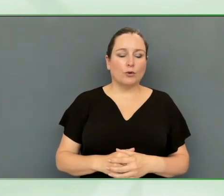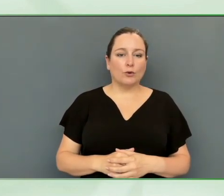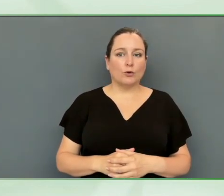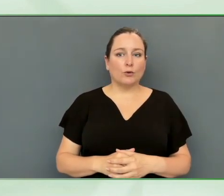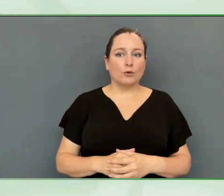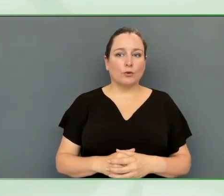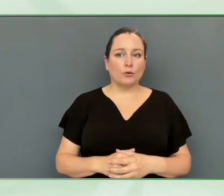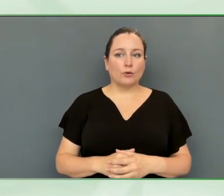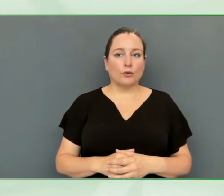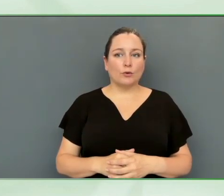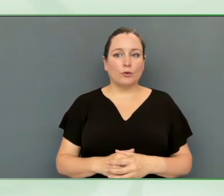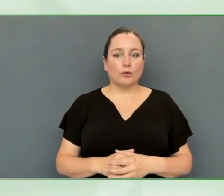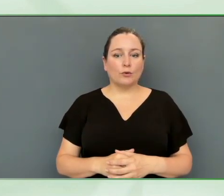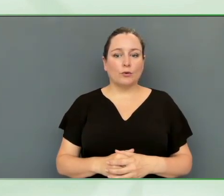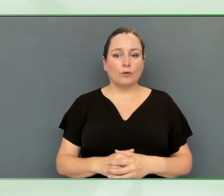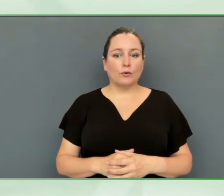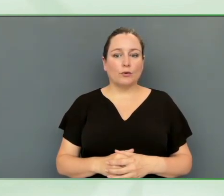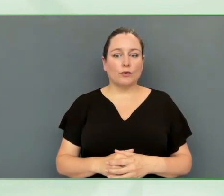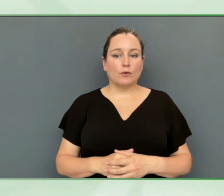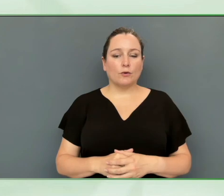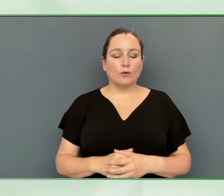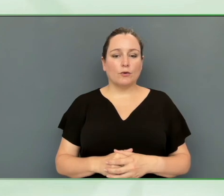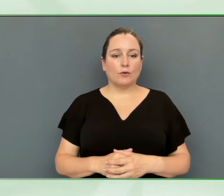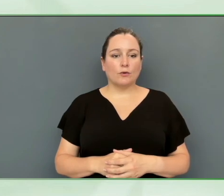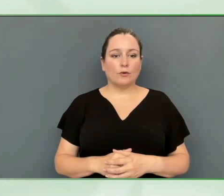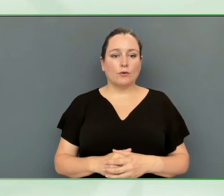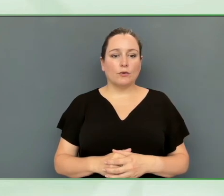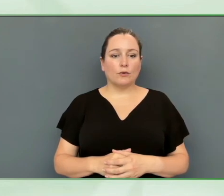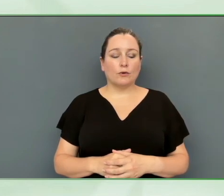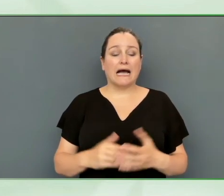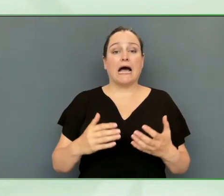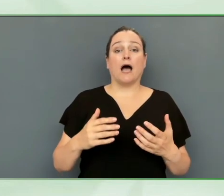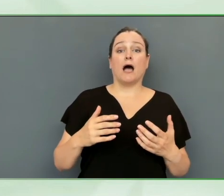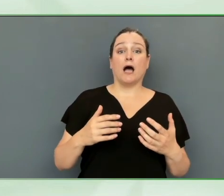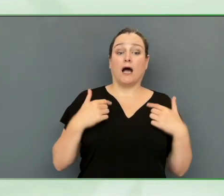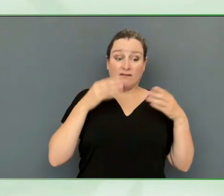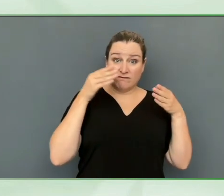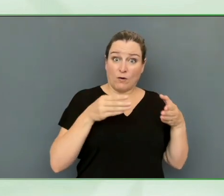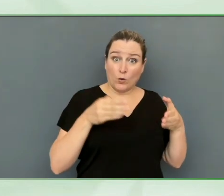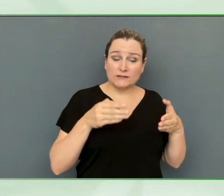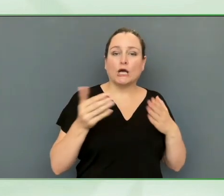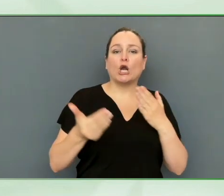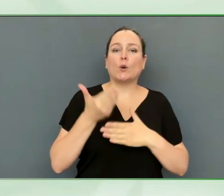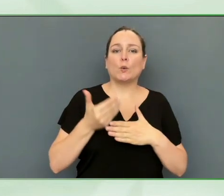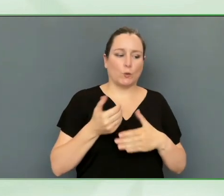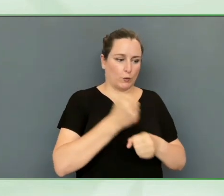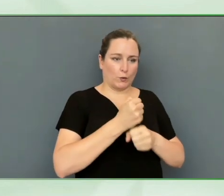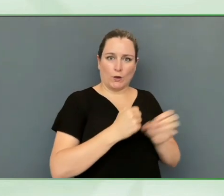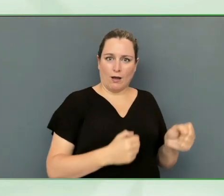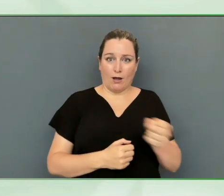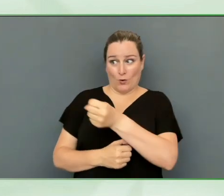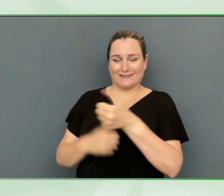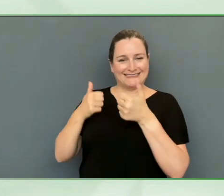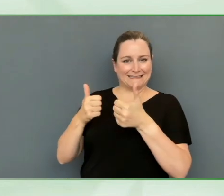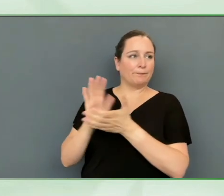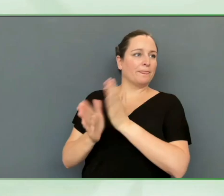vision anymore on how to retain these people. Yeah. Because the employer can put the check